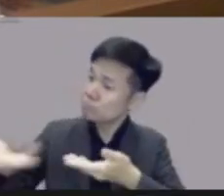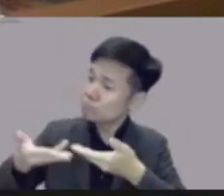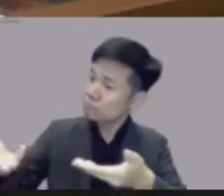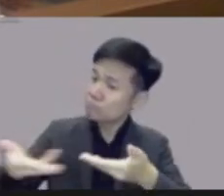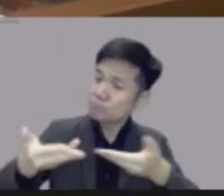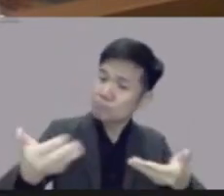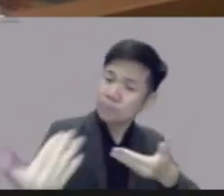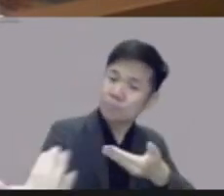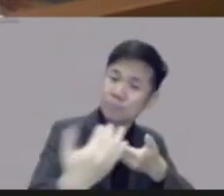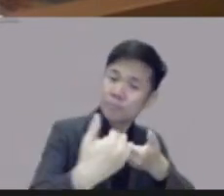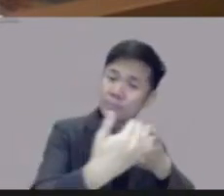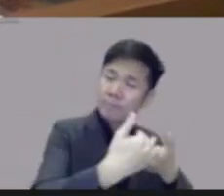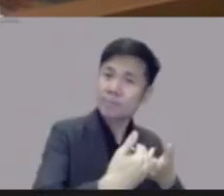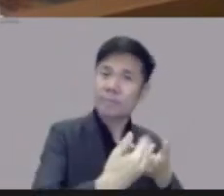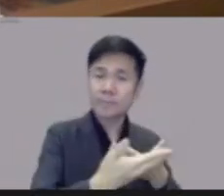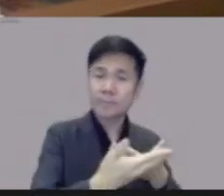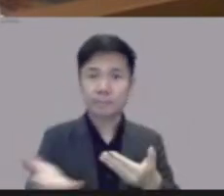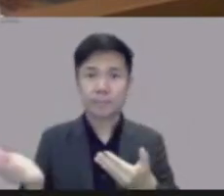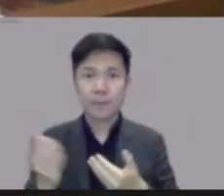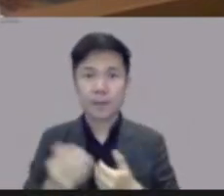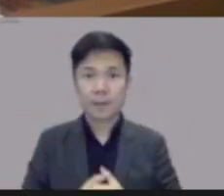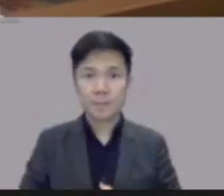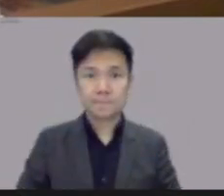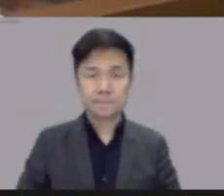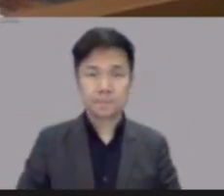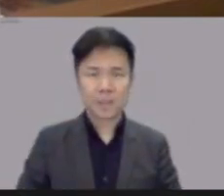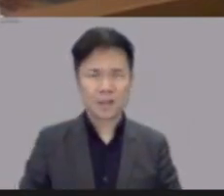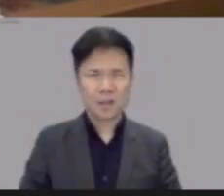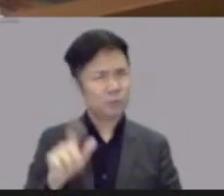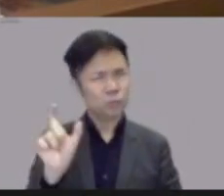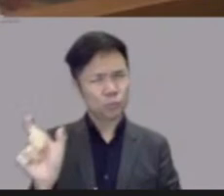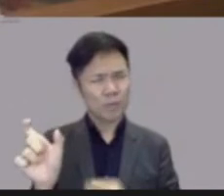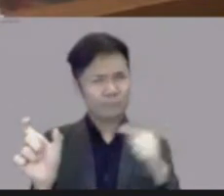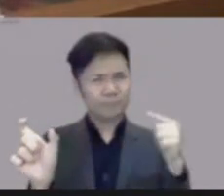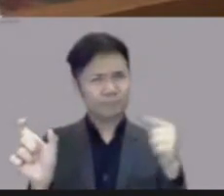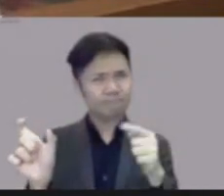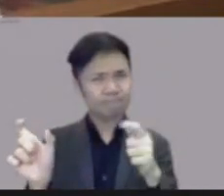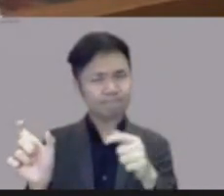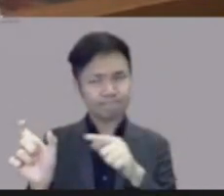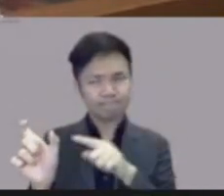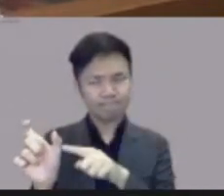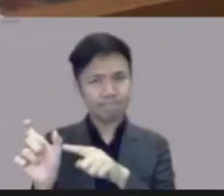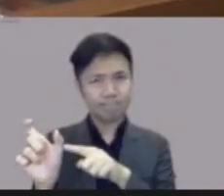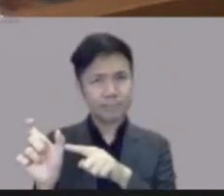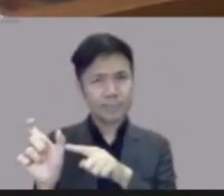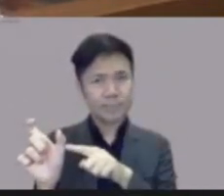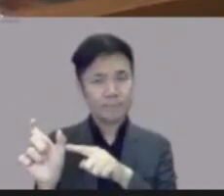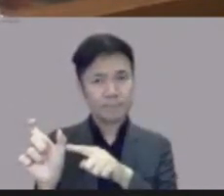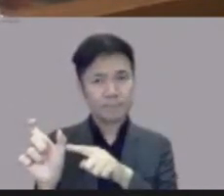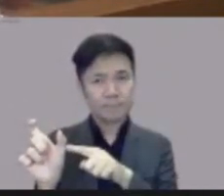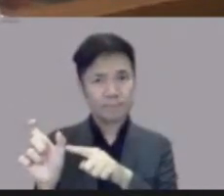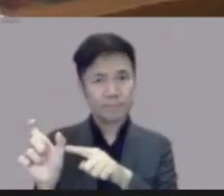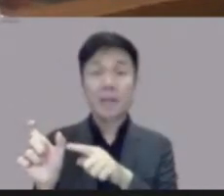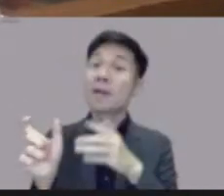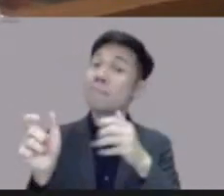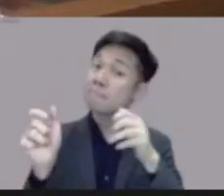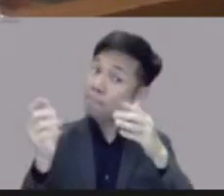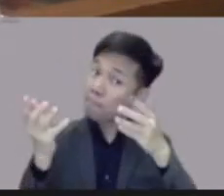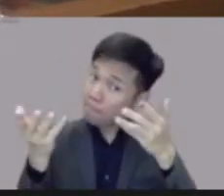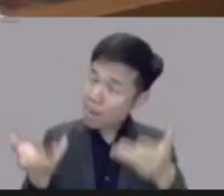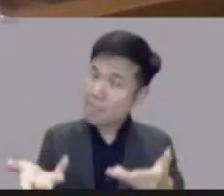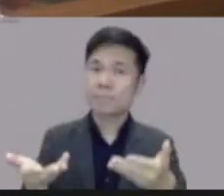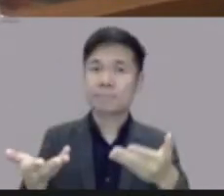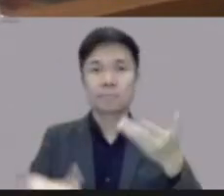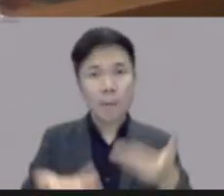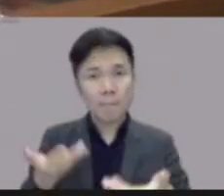stakeholders as appropriate we propose to amend it as it may be open to the involvement of